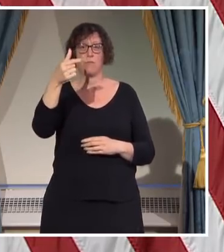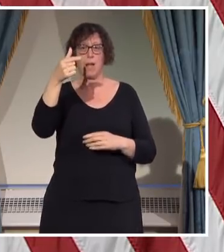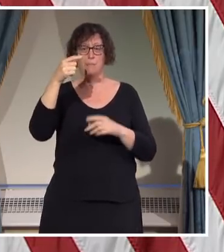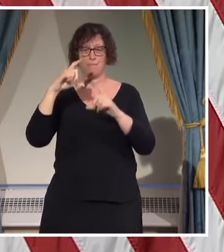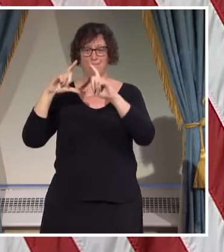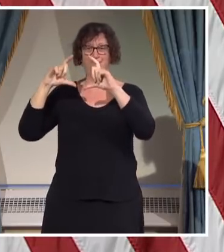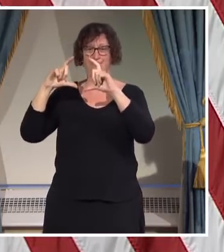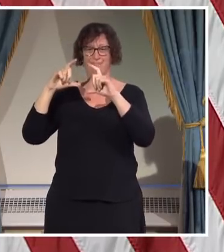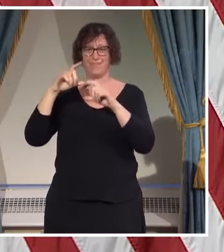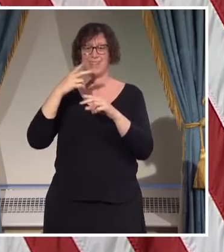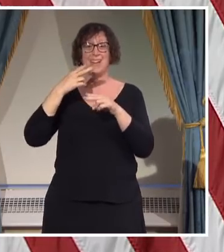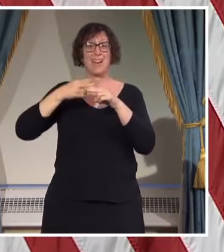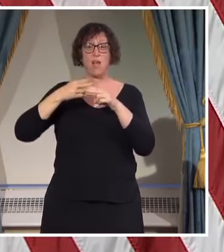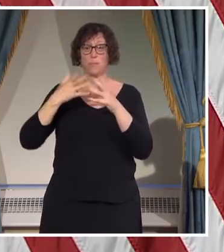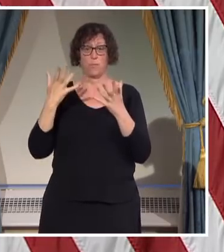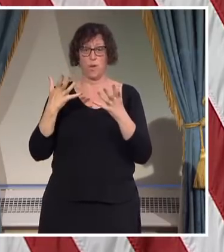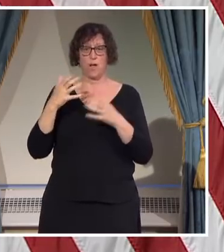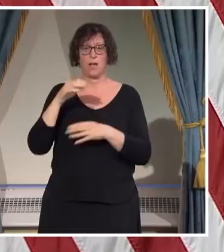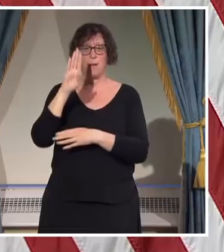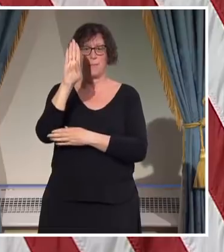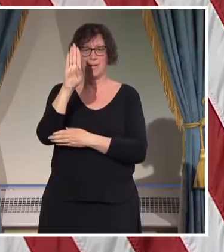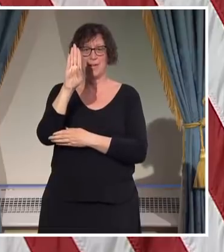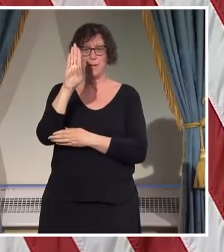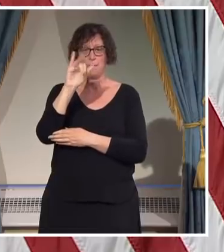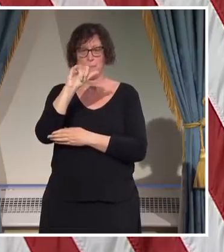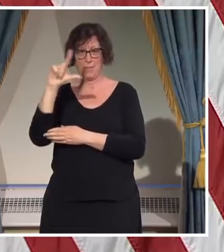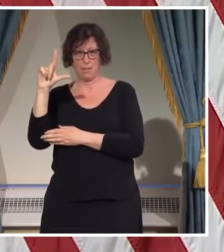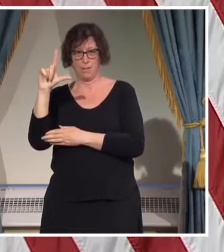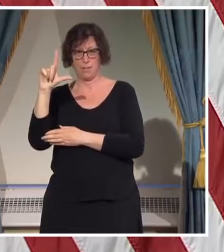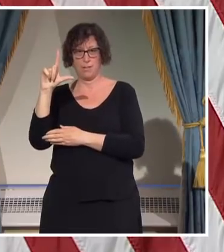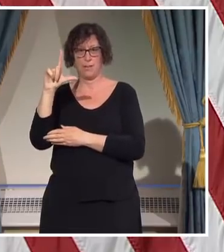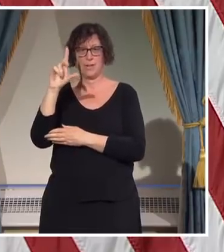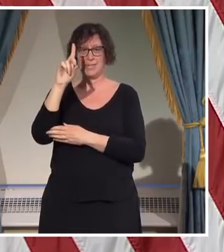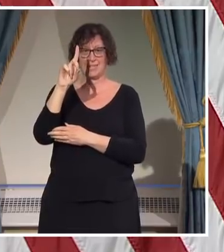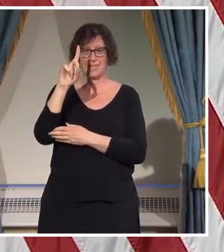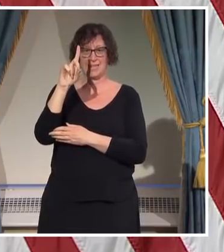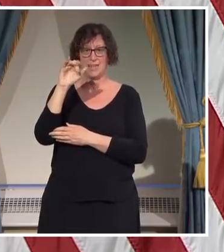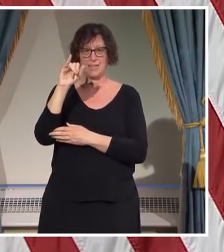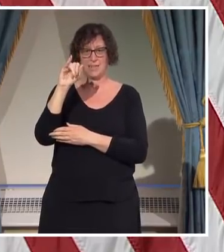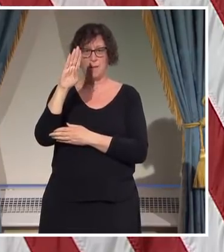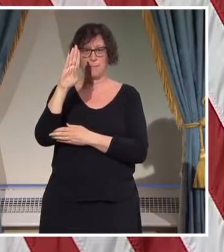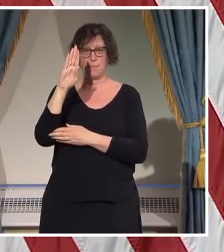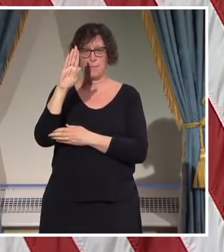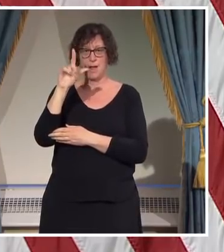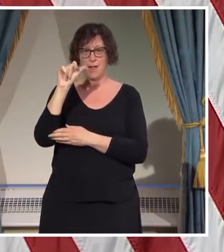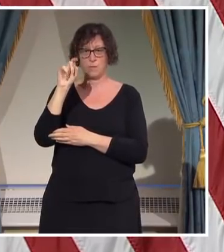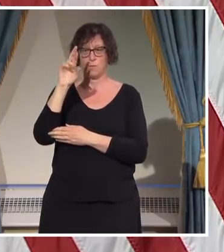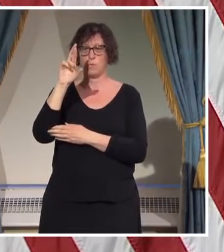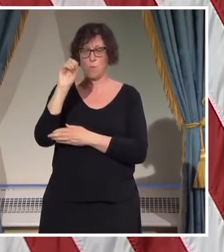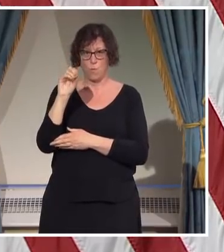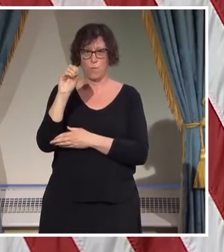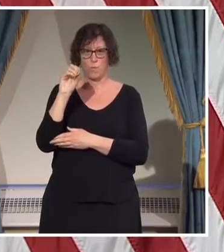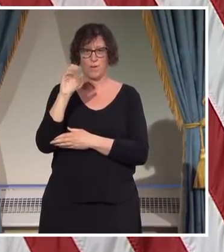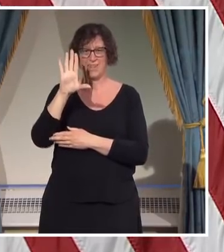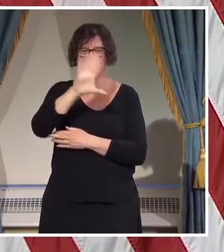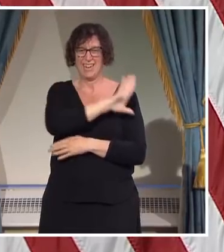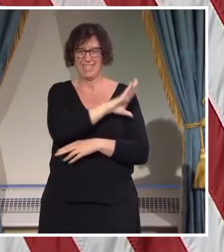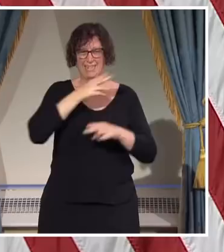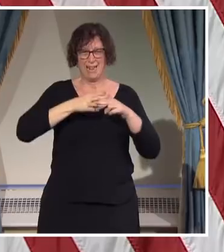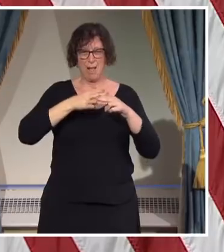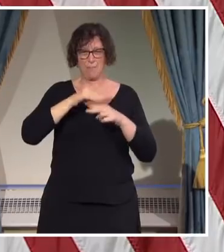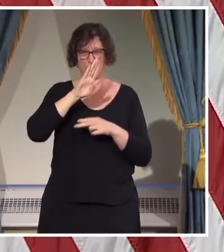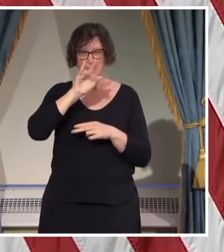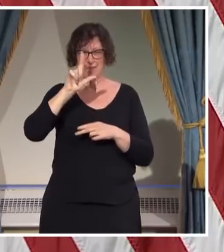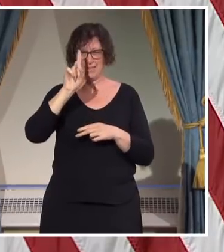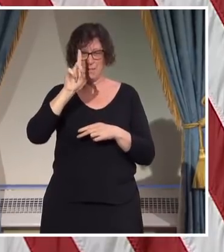information in a brief, straightforward manner that will really hopefully help you. get through this crisis. And I'll conclude by saying the one thing